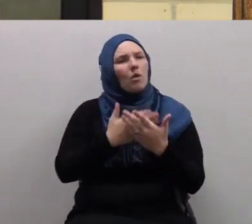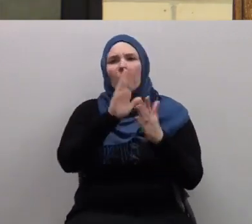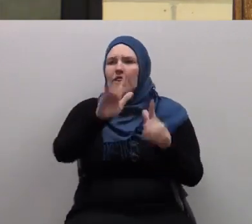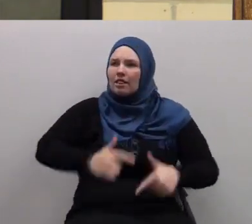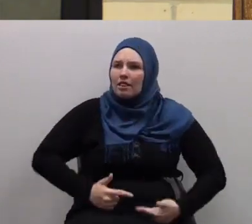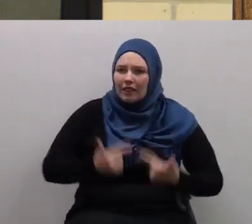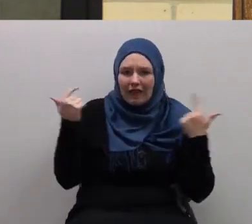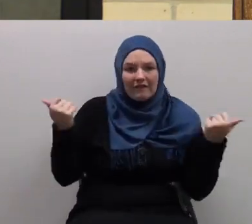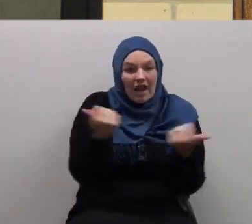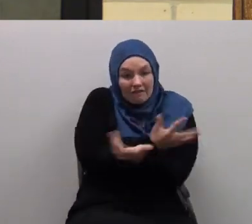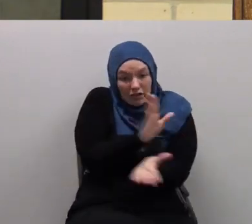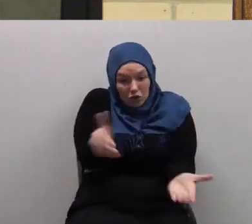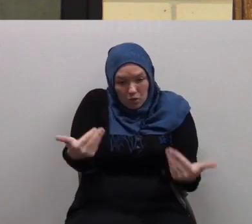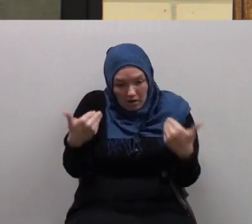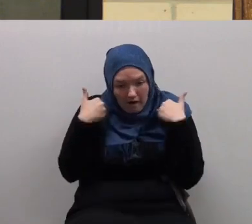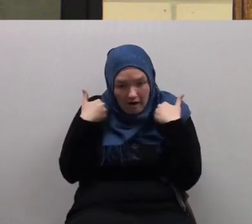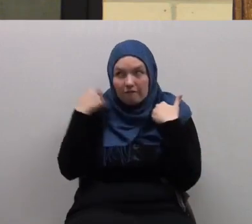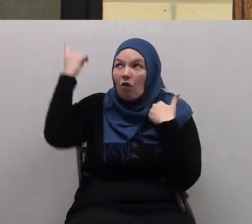your position.